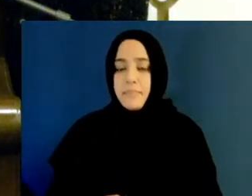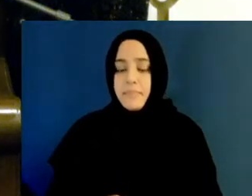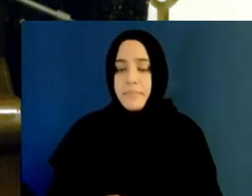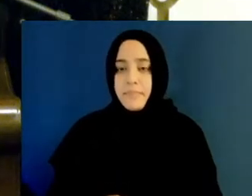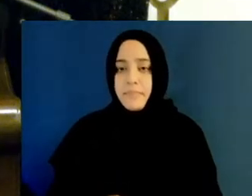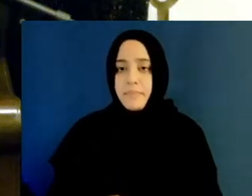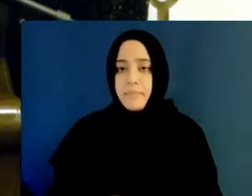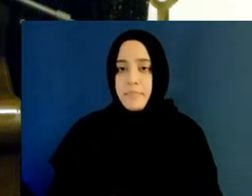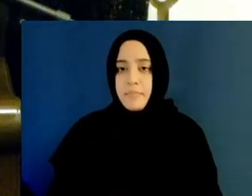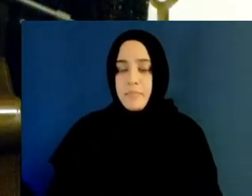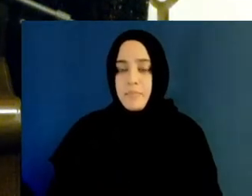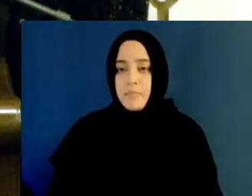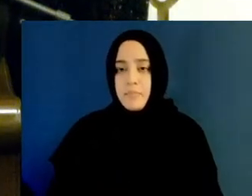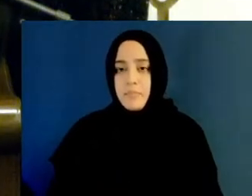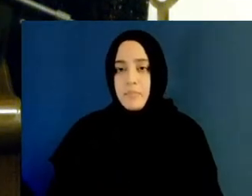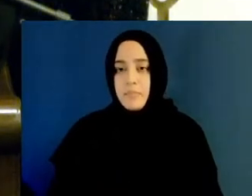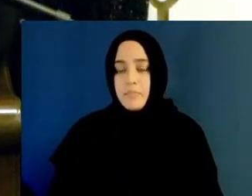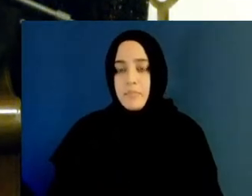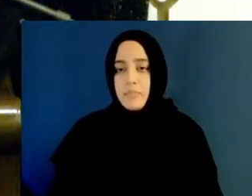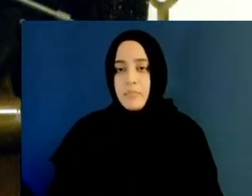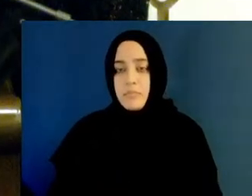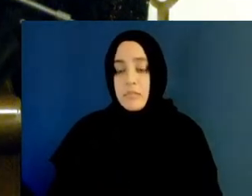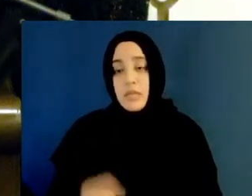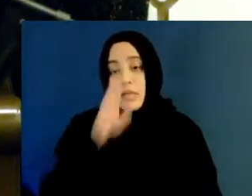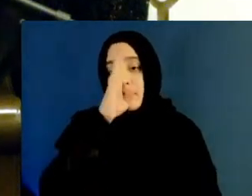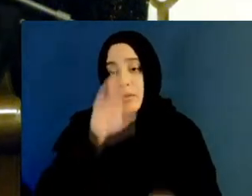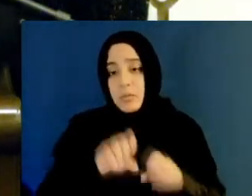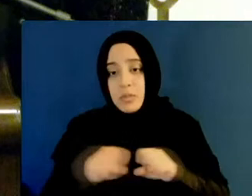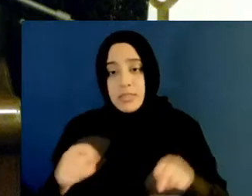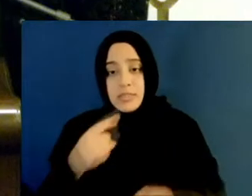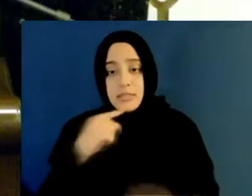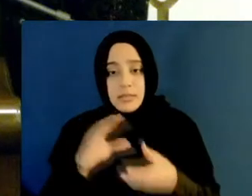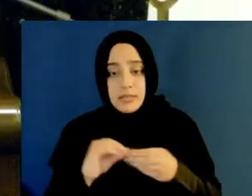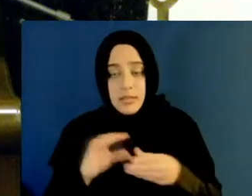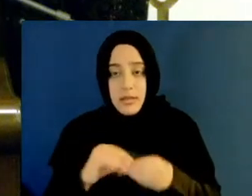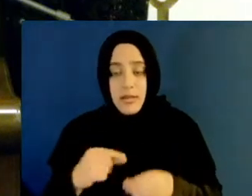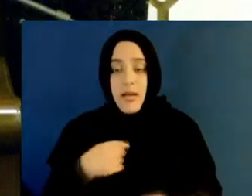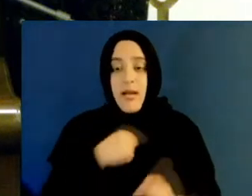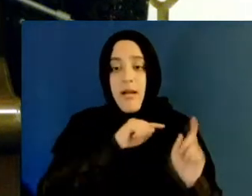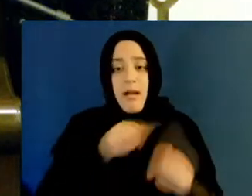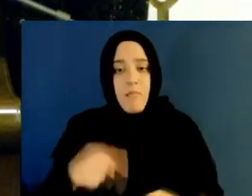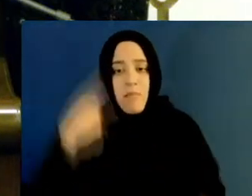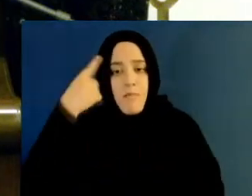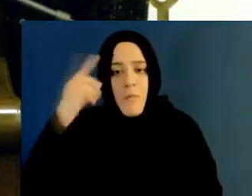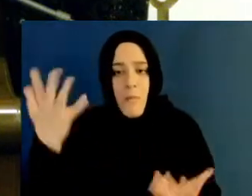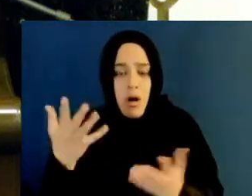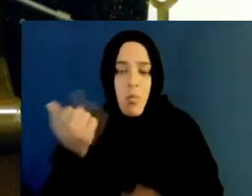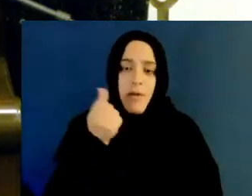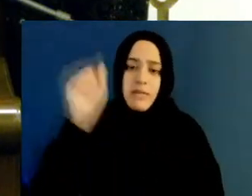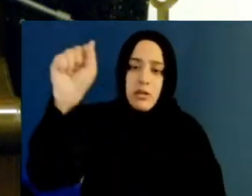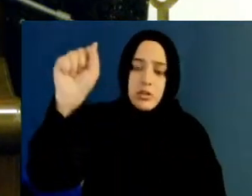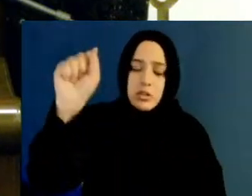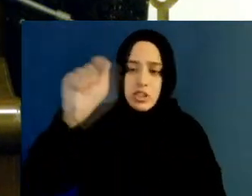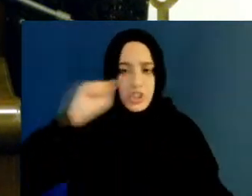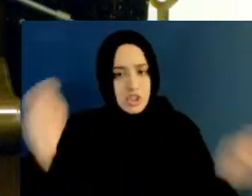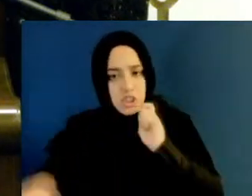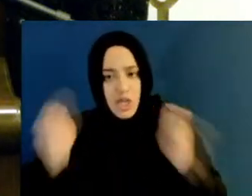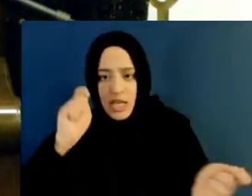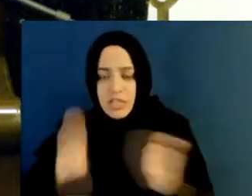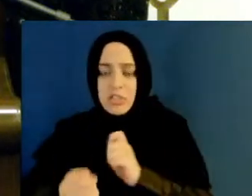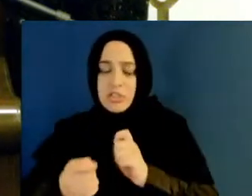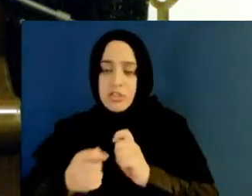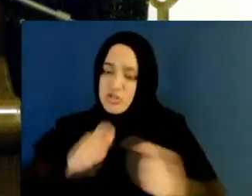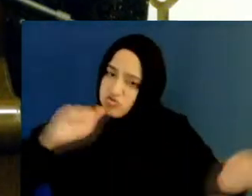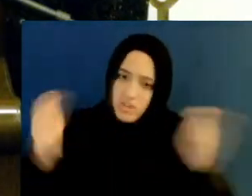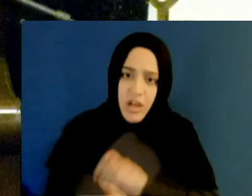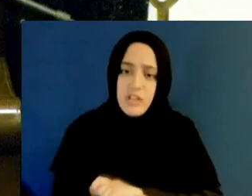anha anil munkar. Imam al-Hussein says, I'm coming out in revolution for islah, reformation through what? Through amr